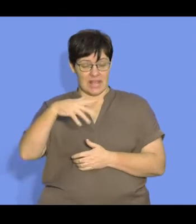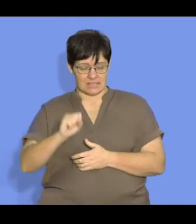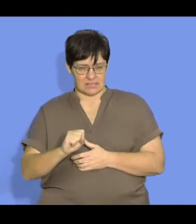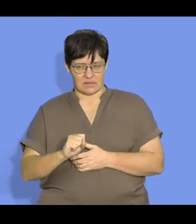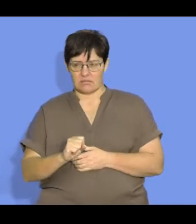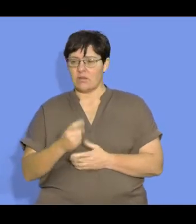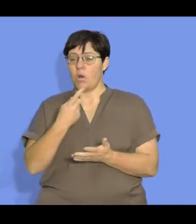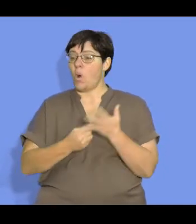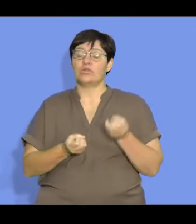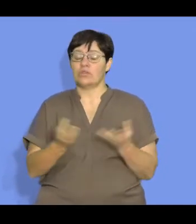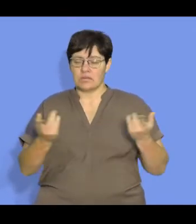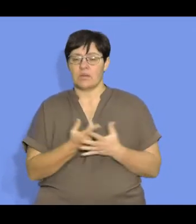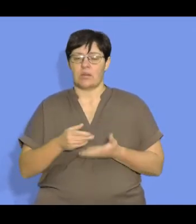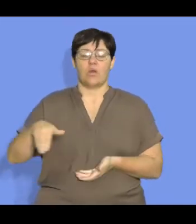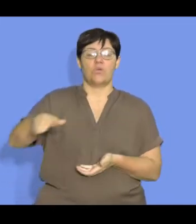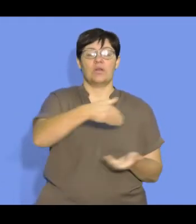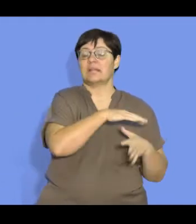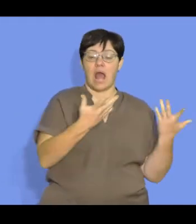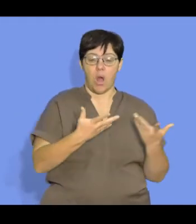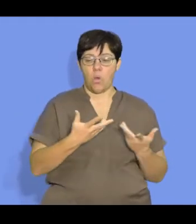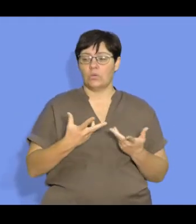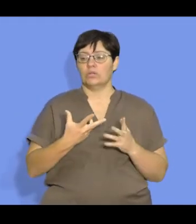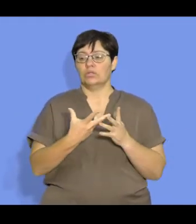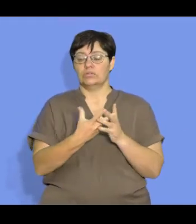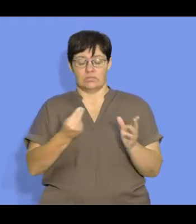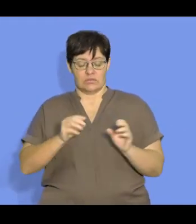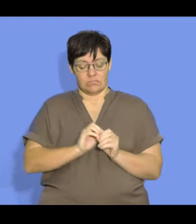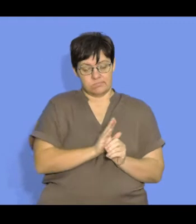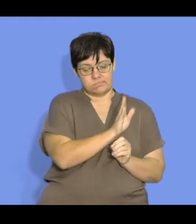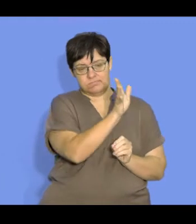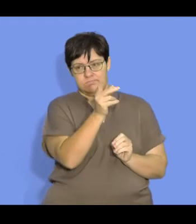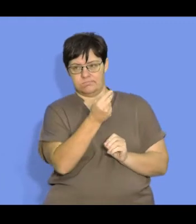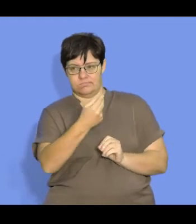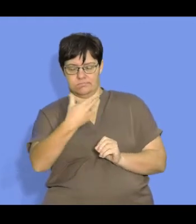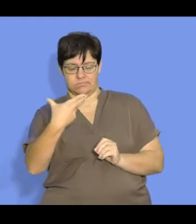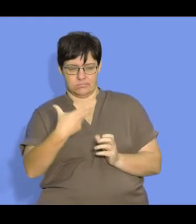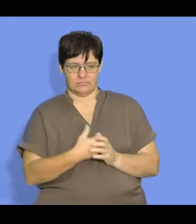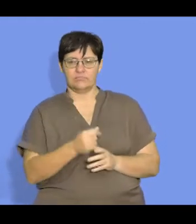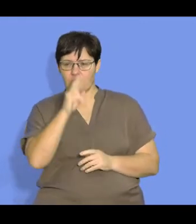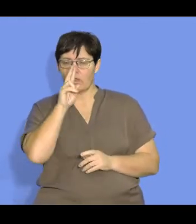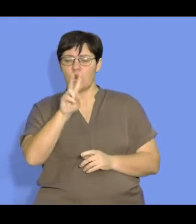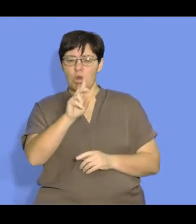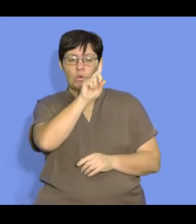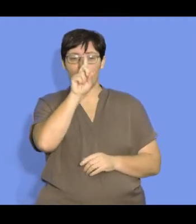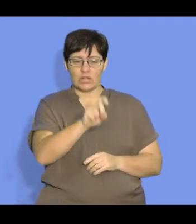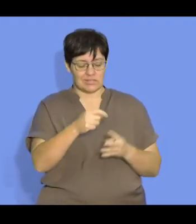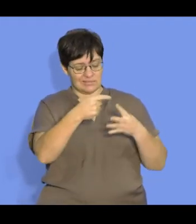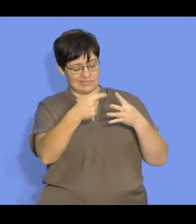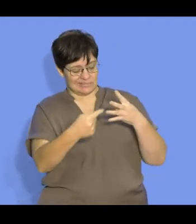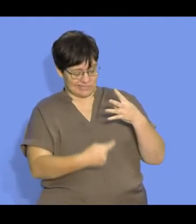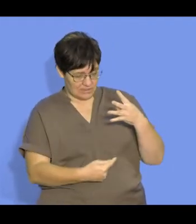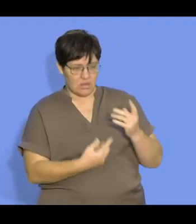being released. The hydrogen is not just released, it's collected in a gas